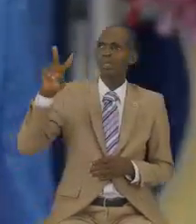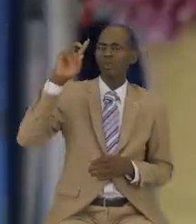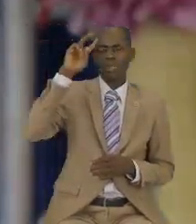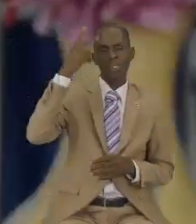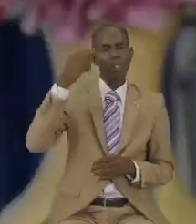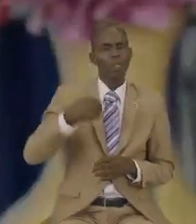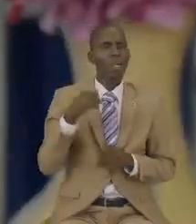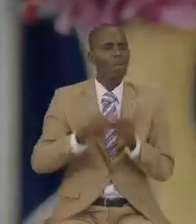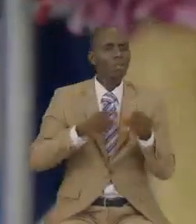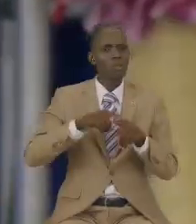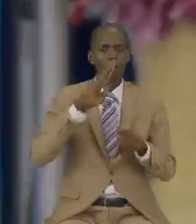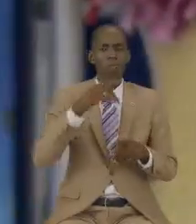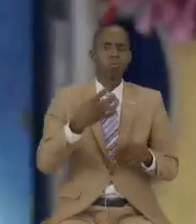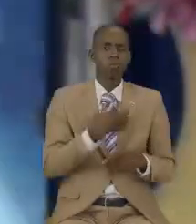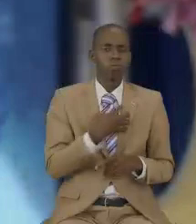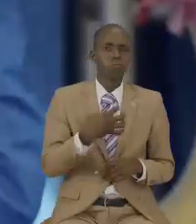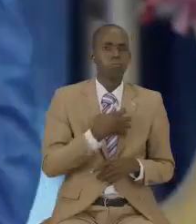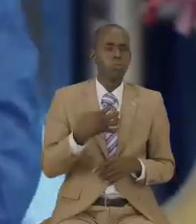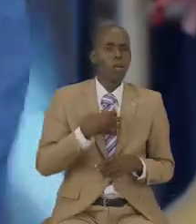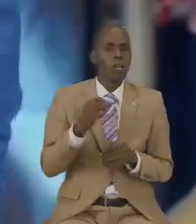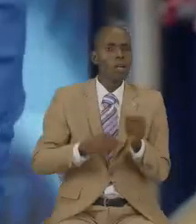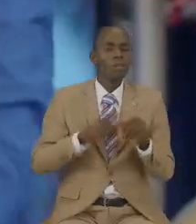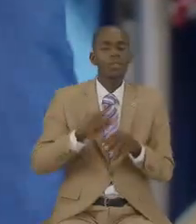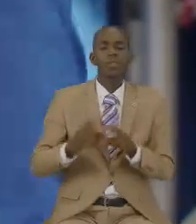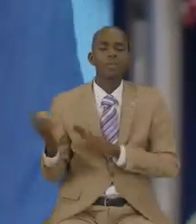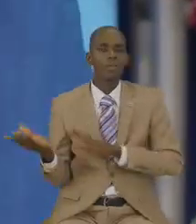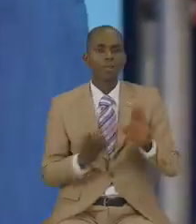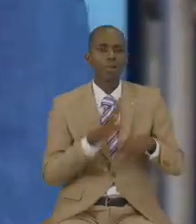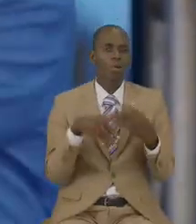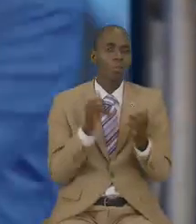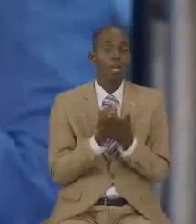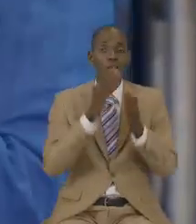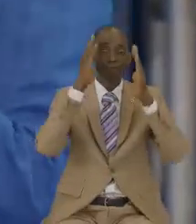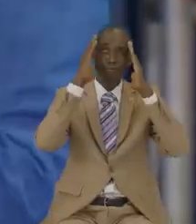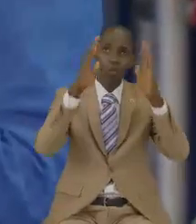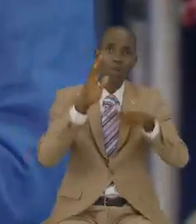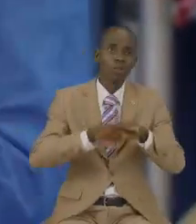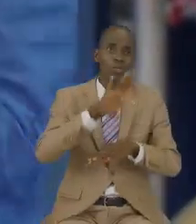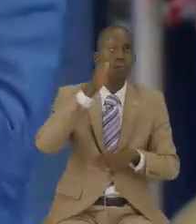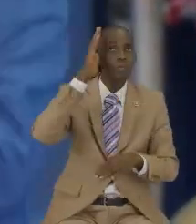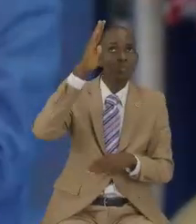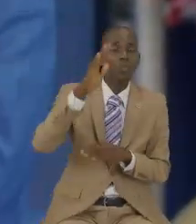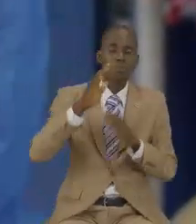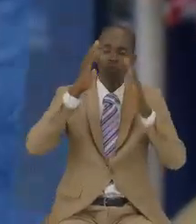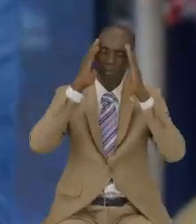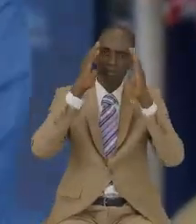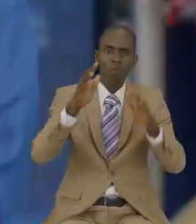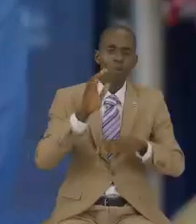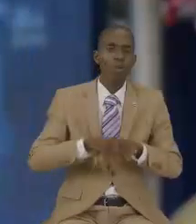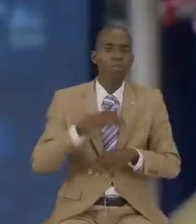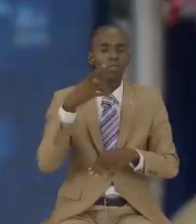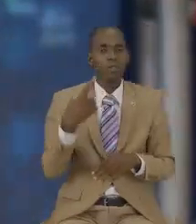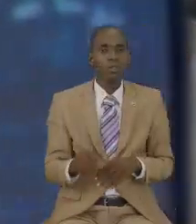you're murmuring and grumbling and complaining. Give up all that and face your future and face the godly goal